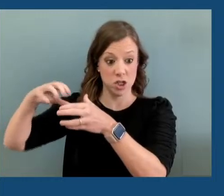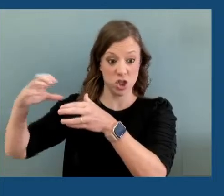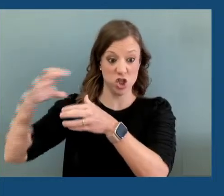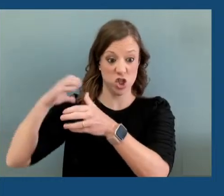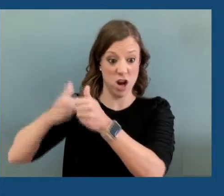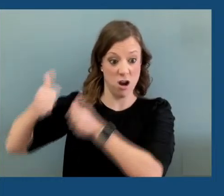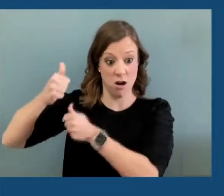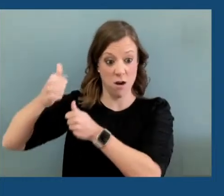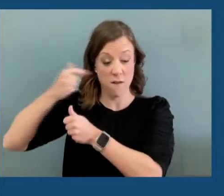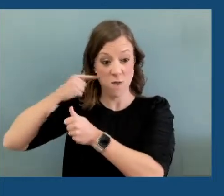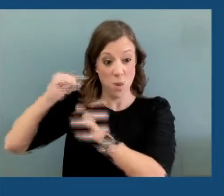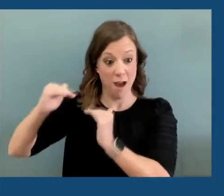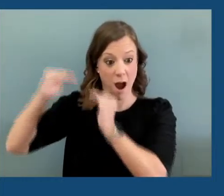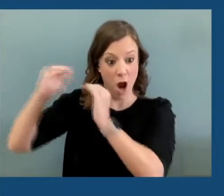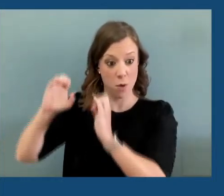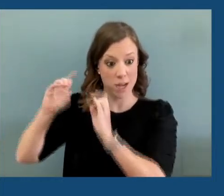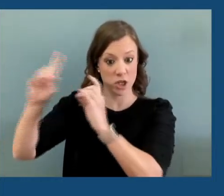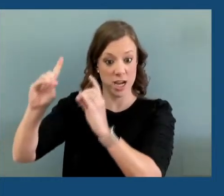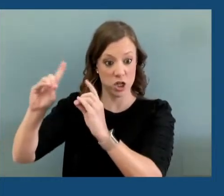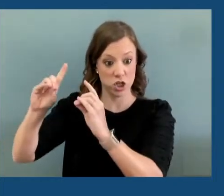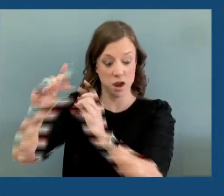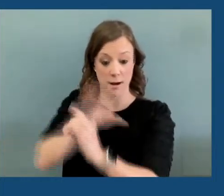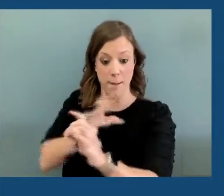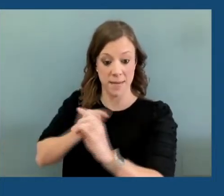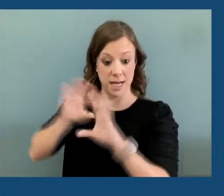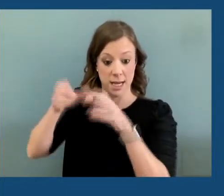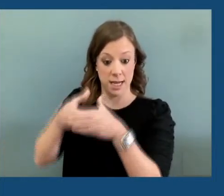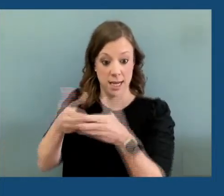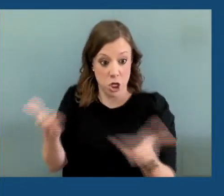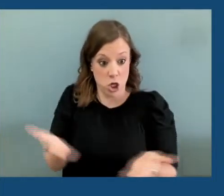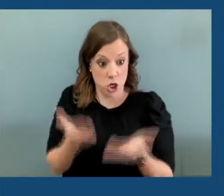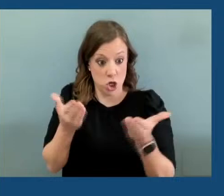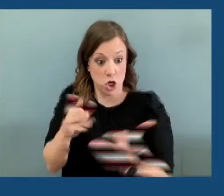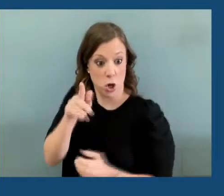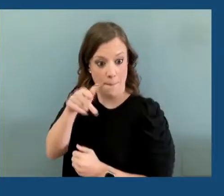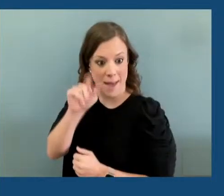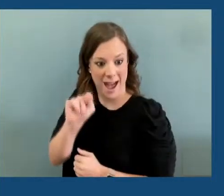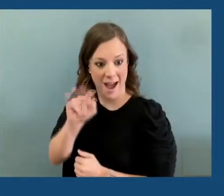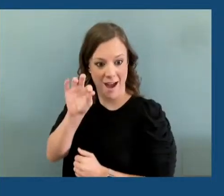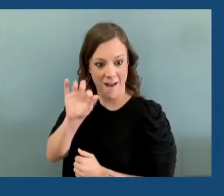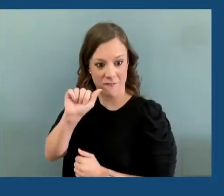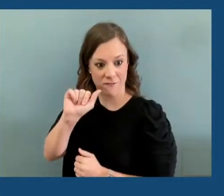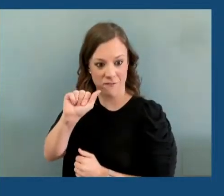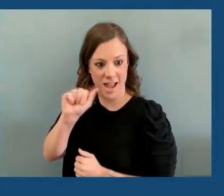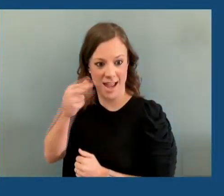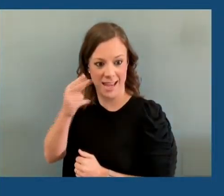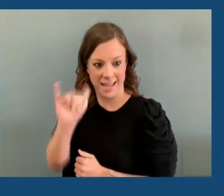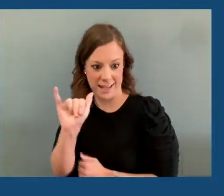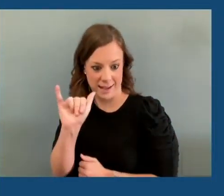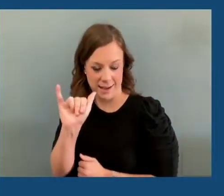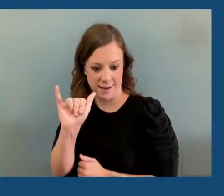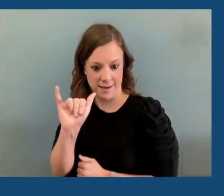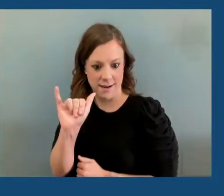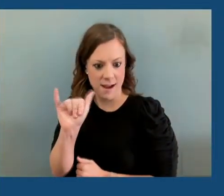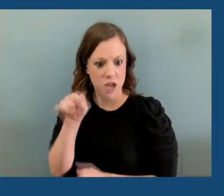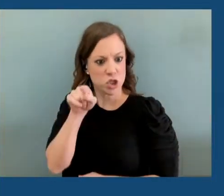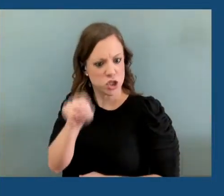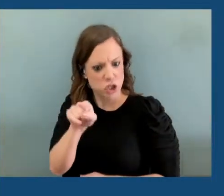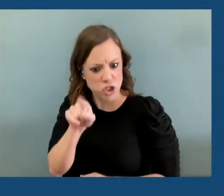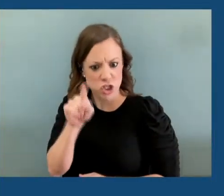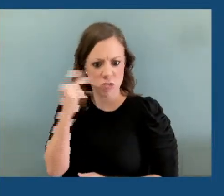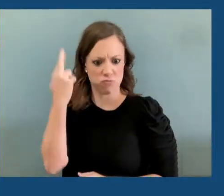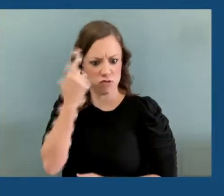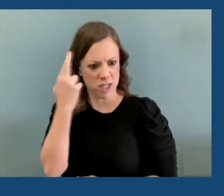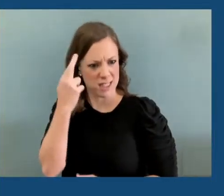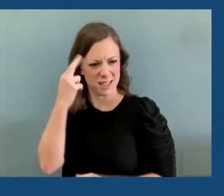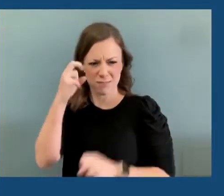here in Albany. Assembly Member Pat Fahey, and she has realized how the incredible power of this institution, and I want